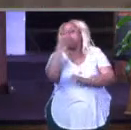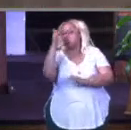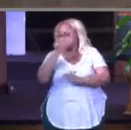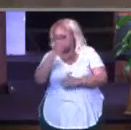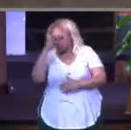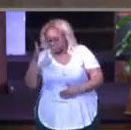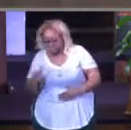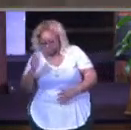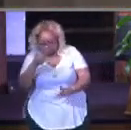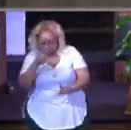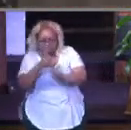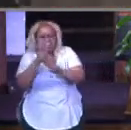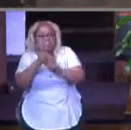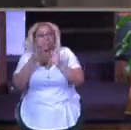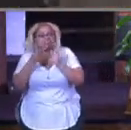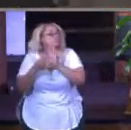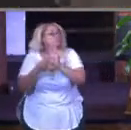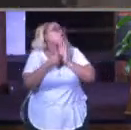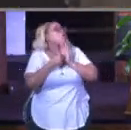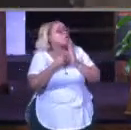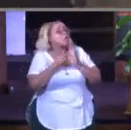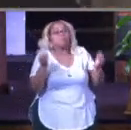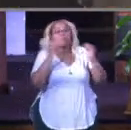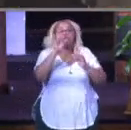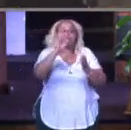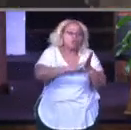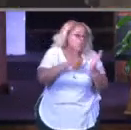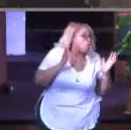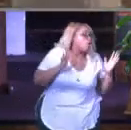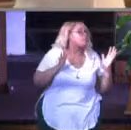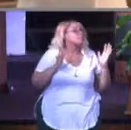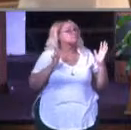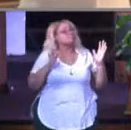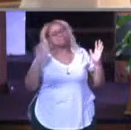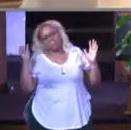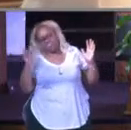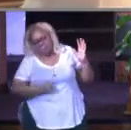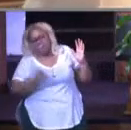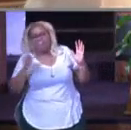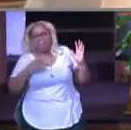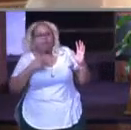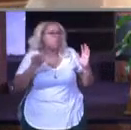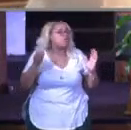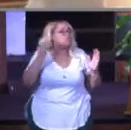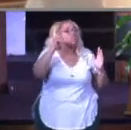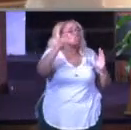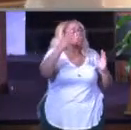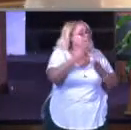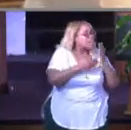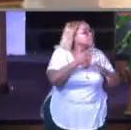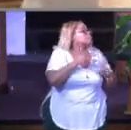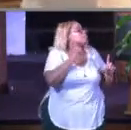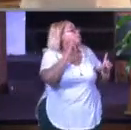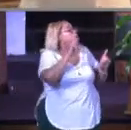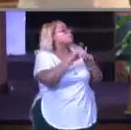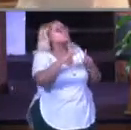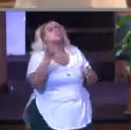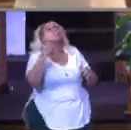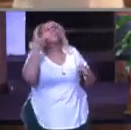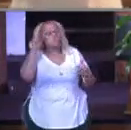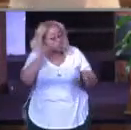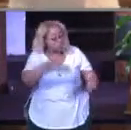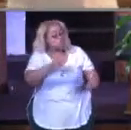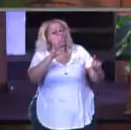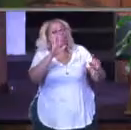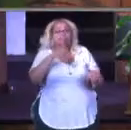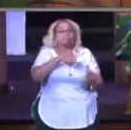another side of yourself. Show me more of your glory. Oh, yeah, I want to know what's in your hand, but I also want to look